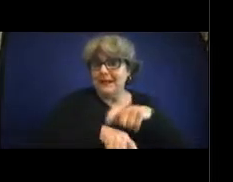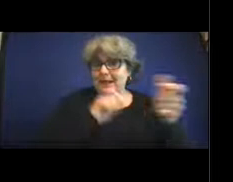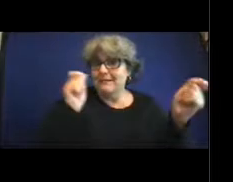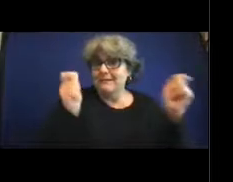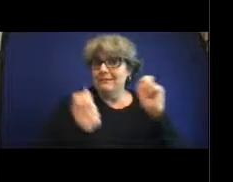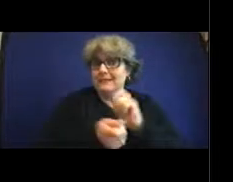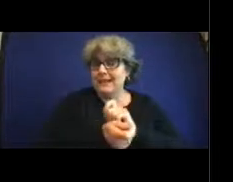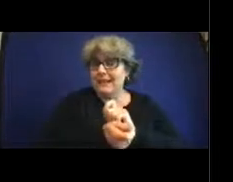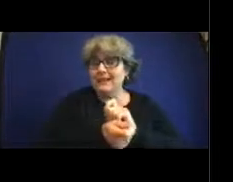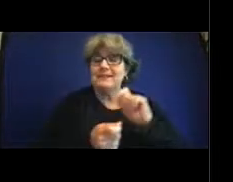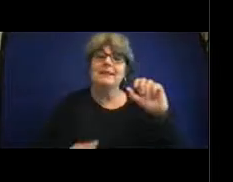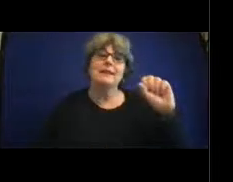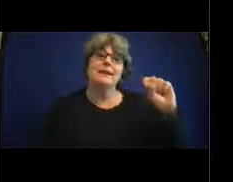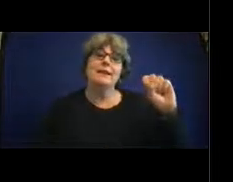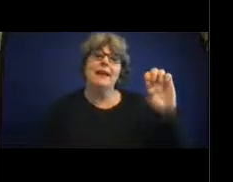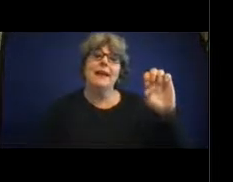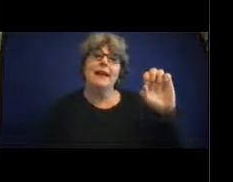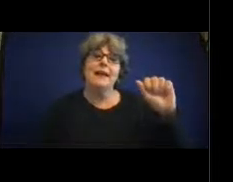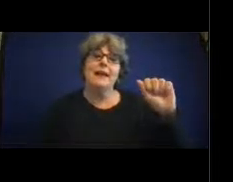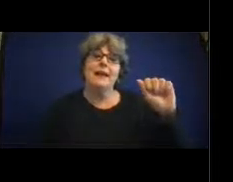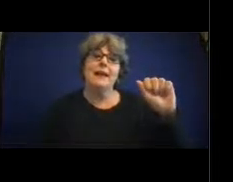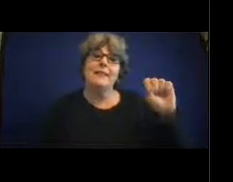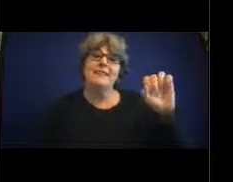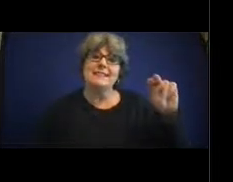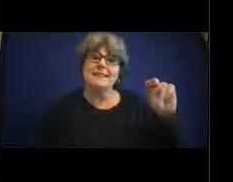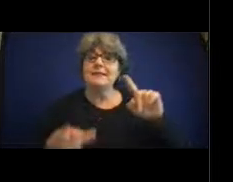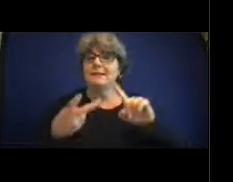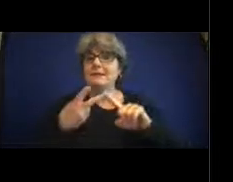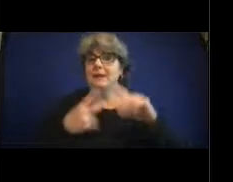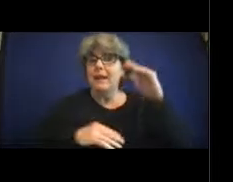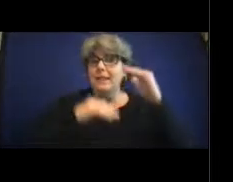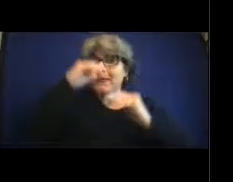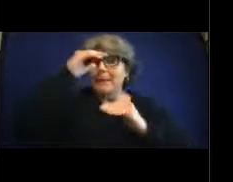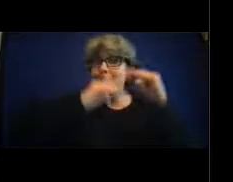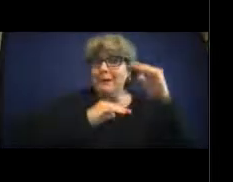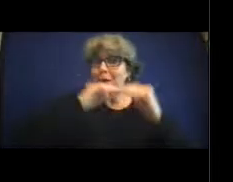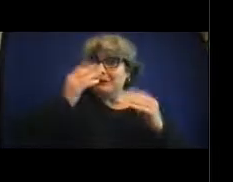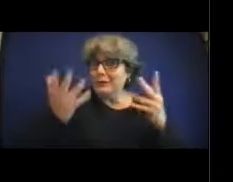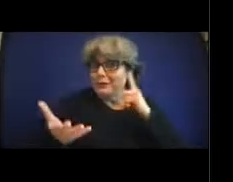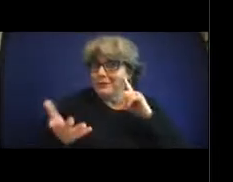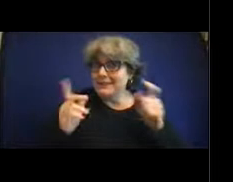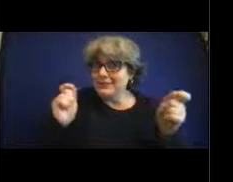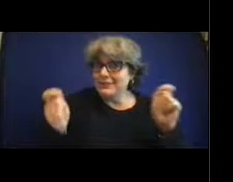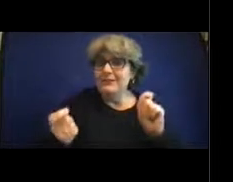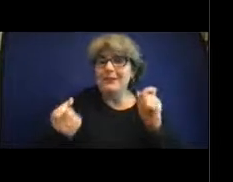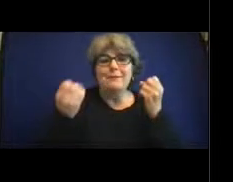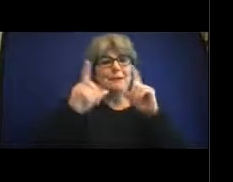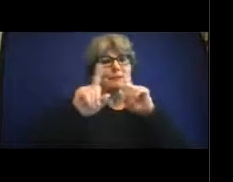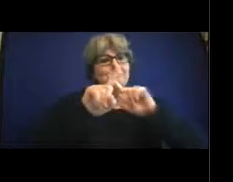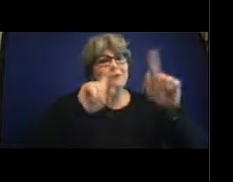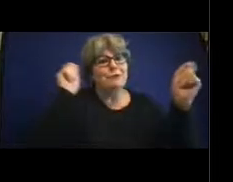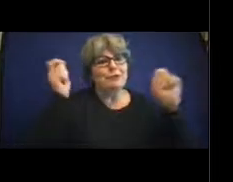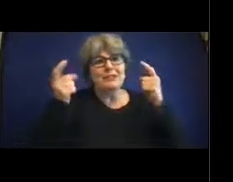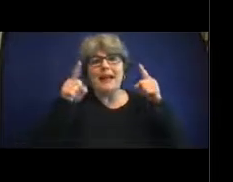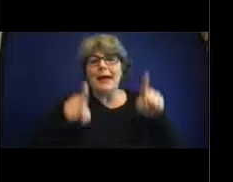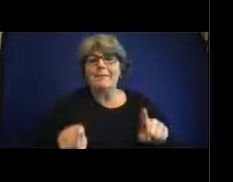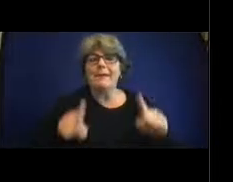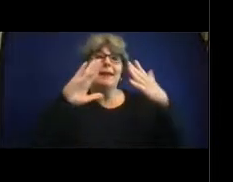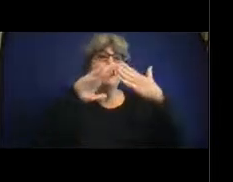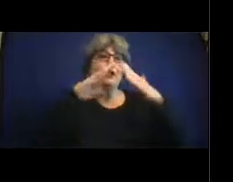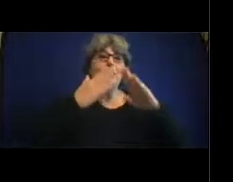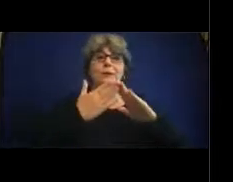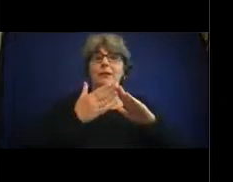Christina, you know, you pointed out the building as well. So I think that the big thing here we see is that there's all kinds of change that we have in our communities, right? So